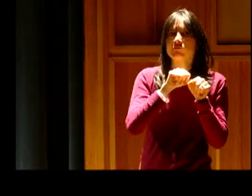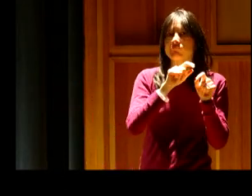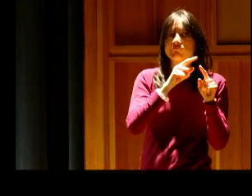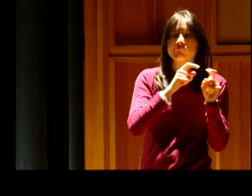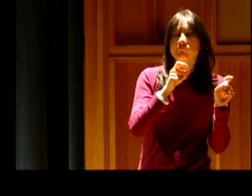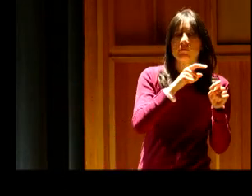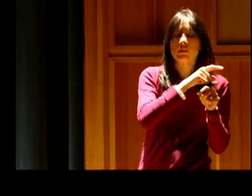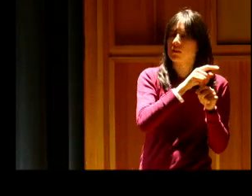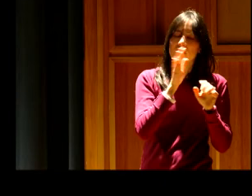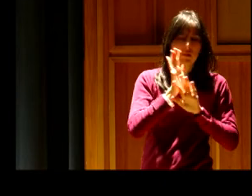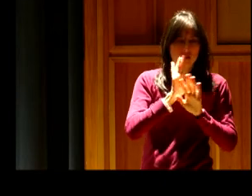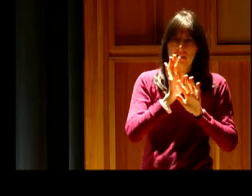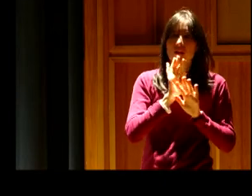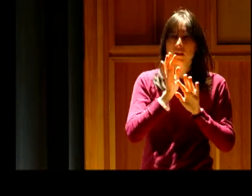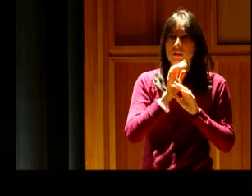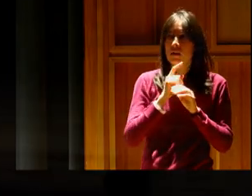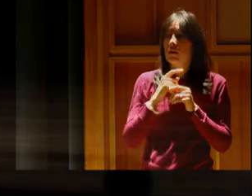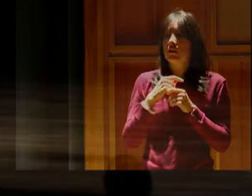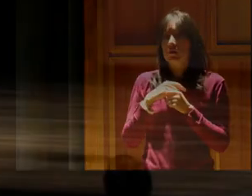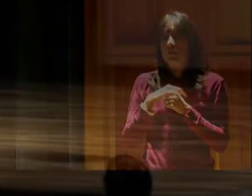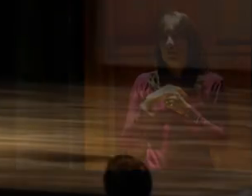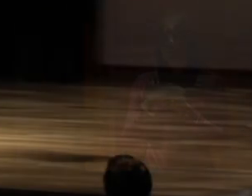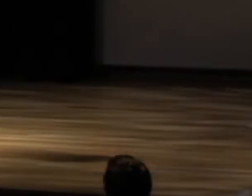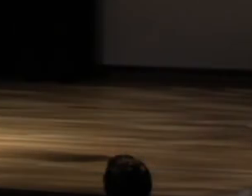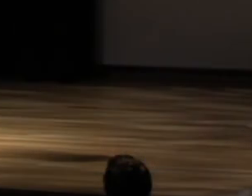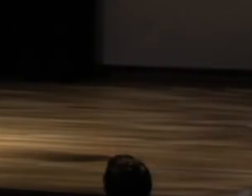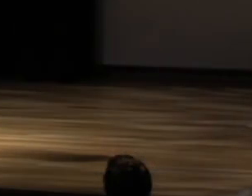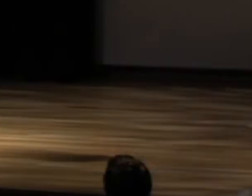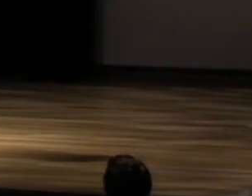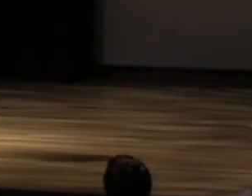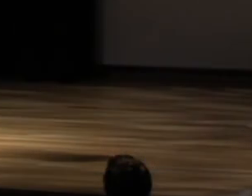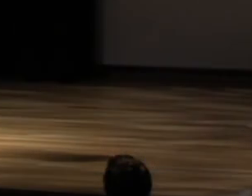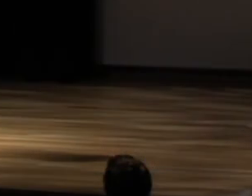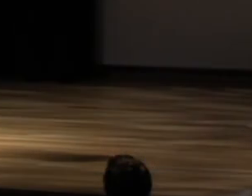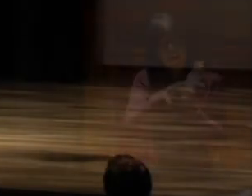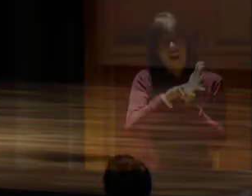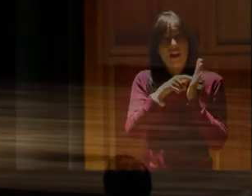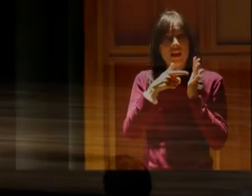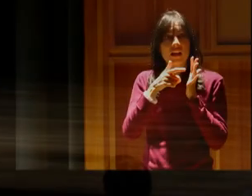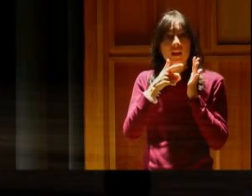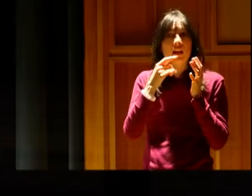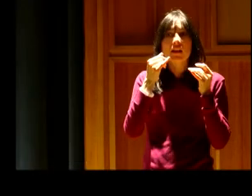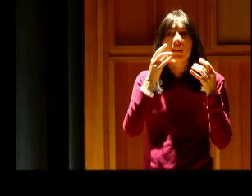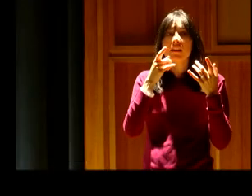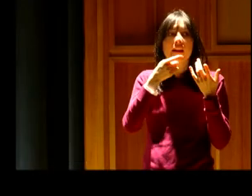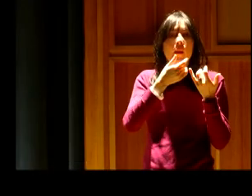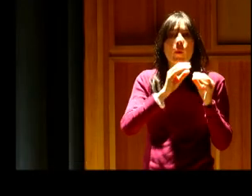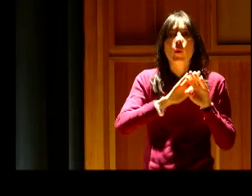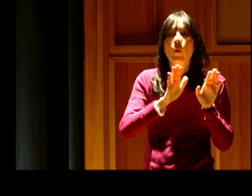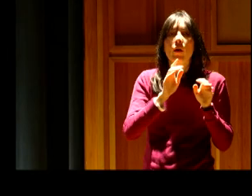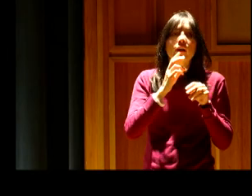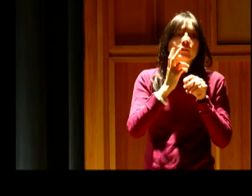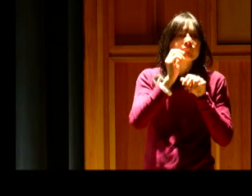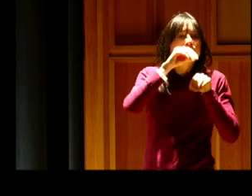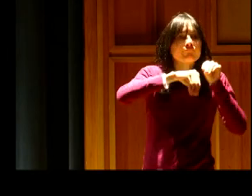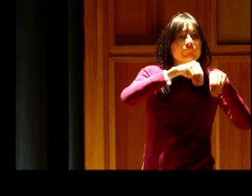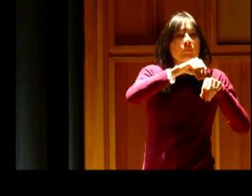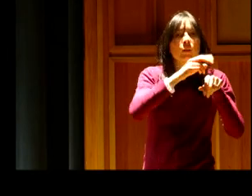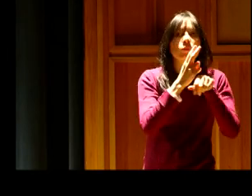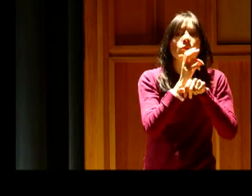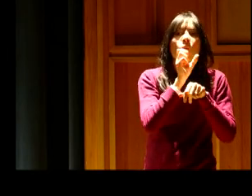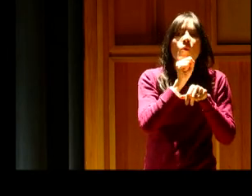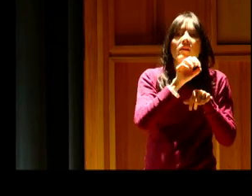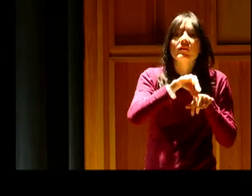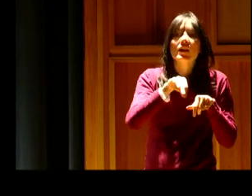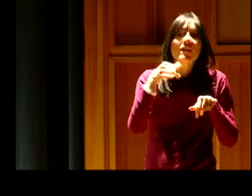that developing countries have leapfrogged over landlines for telephones and are now operating cellular. So that's the